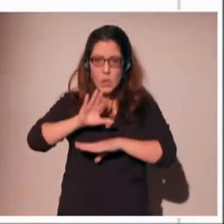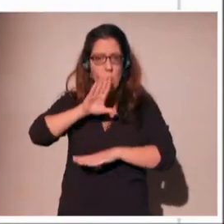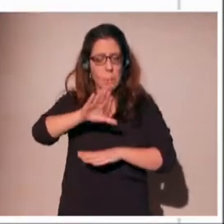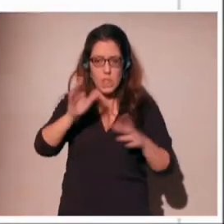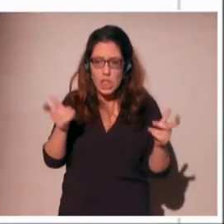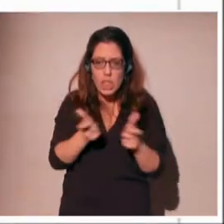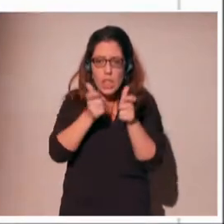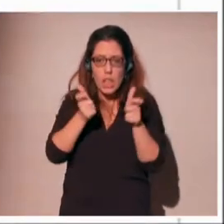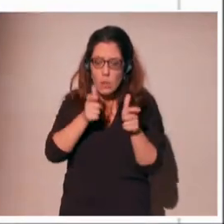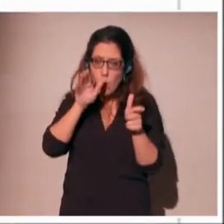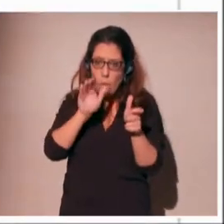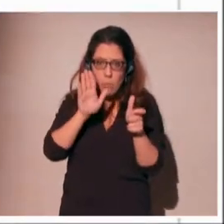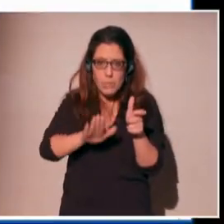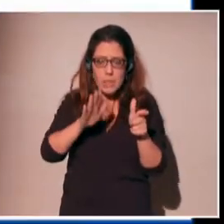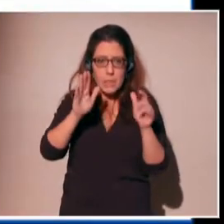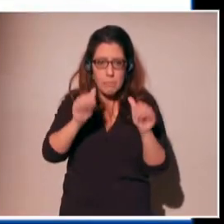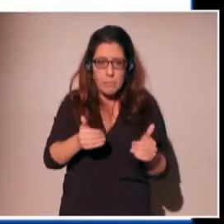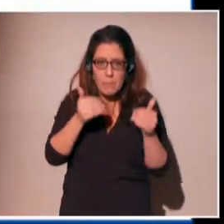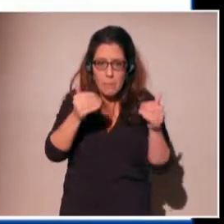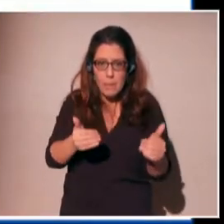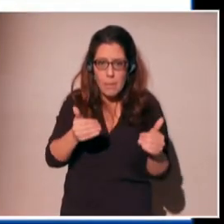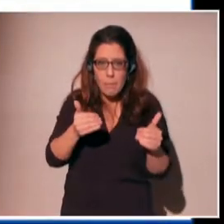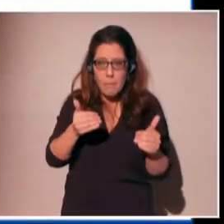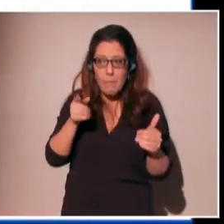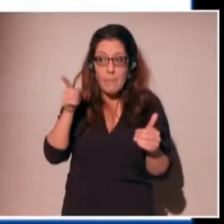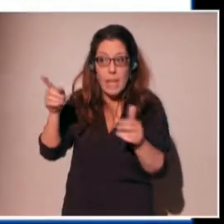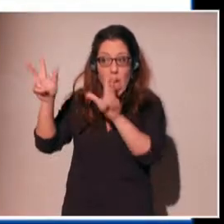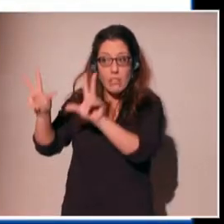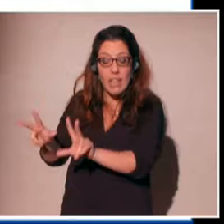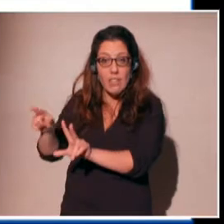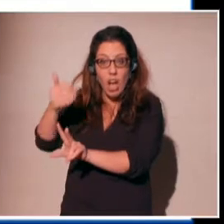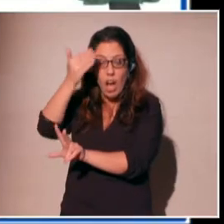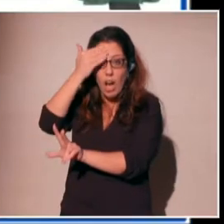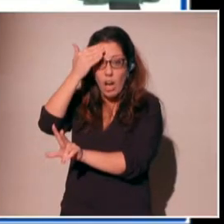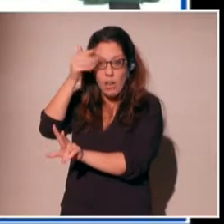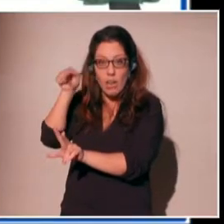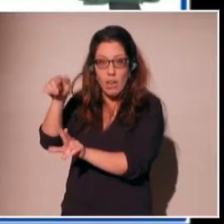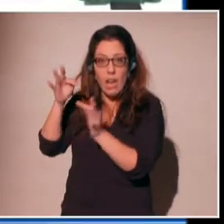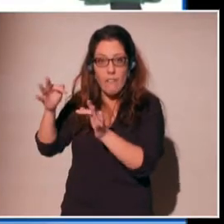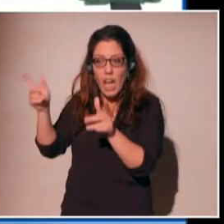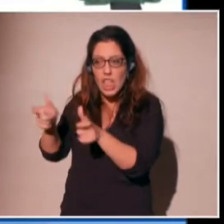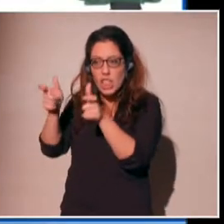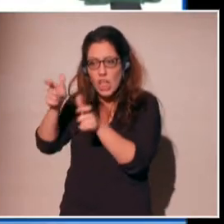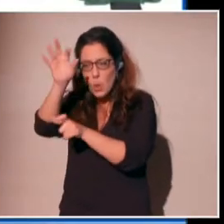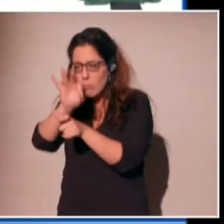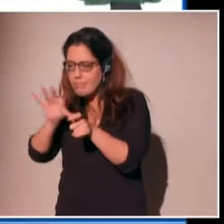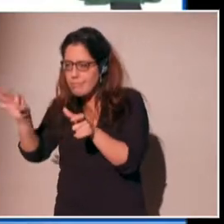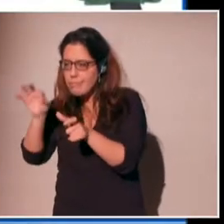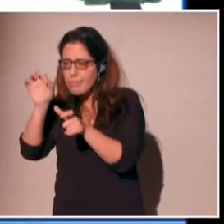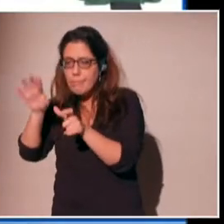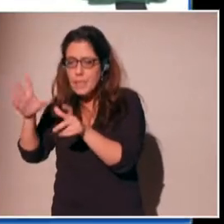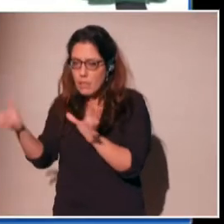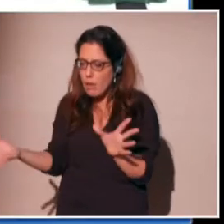knowledge of what is a castle. So this is an example of using AI. If I want now to copy-paste a garment to another character with a